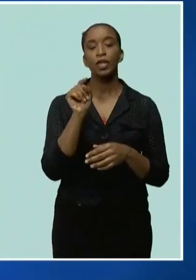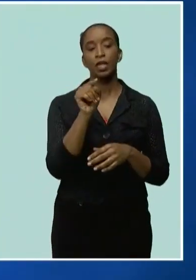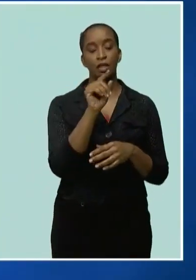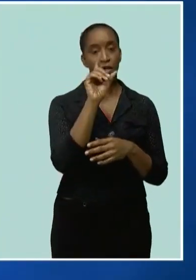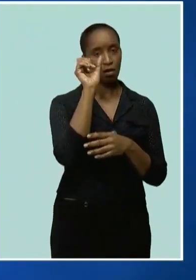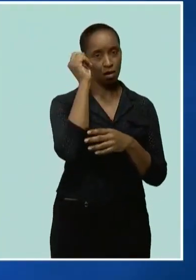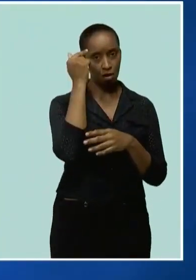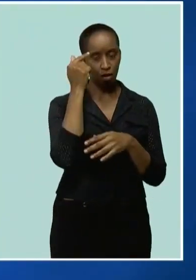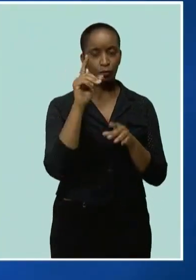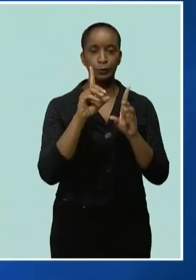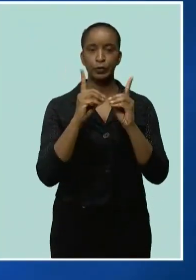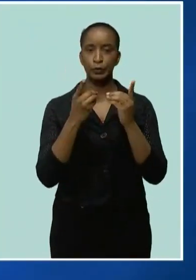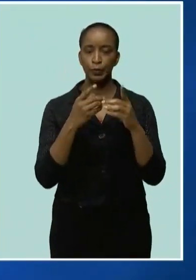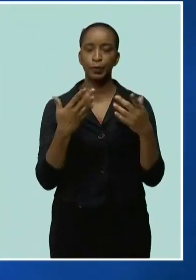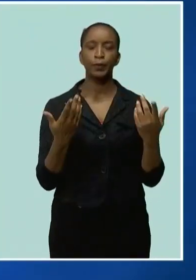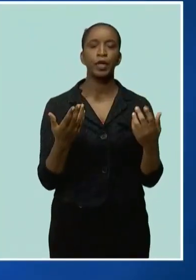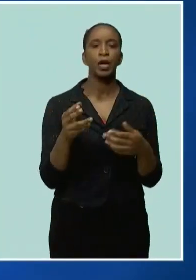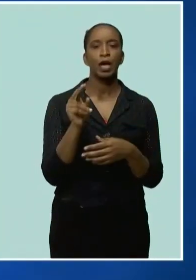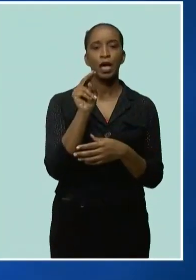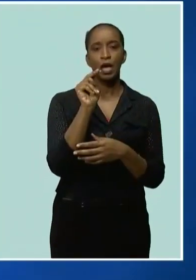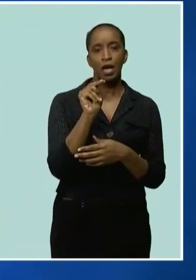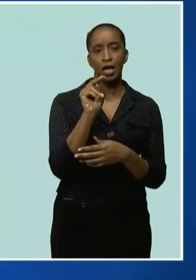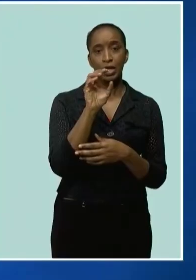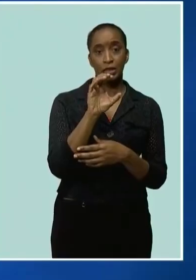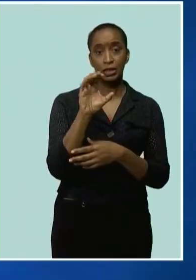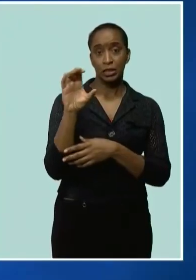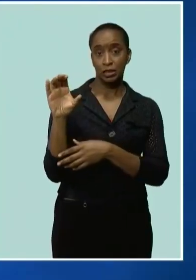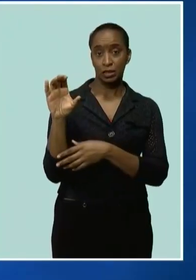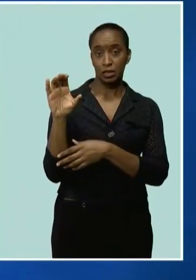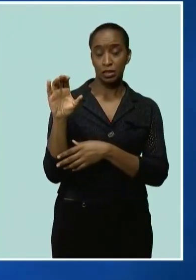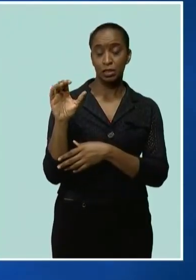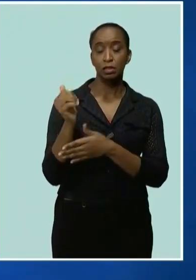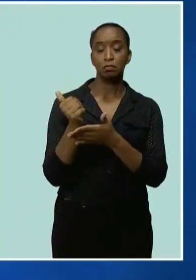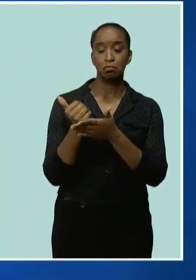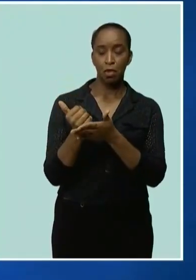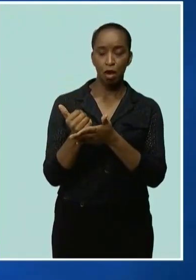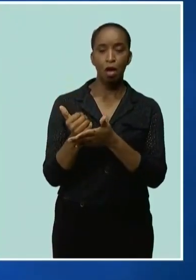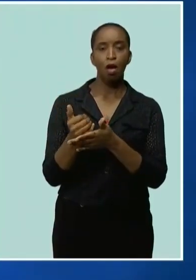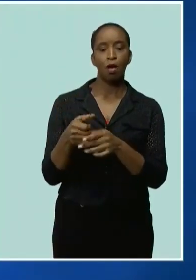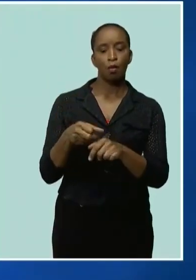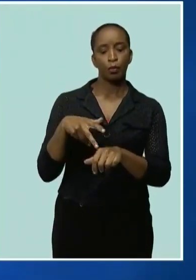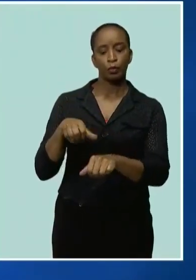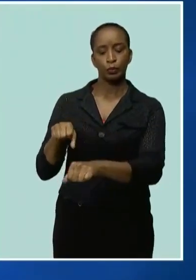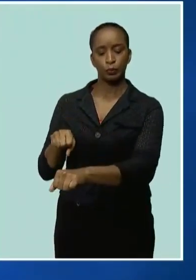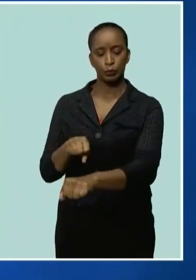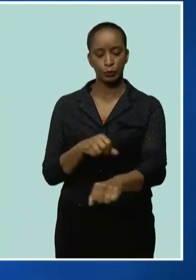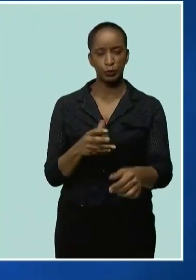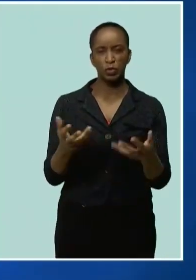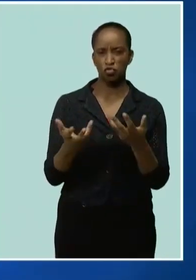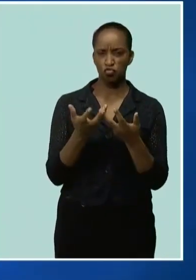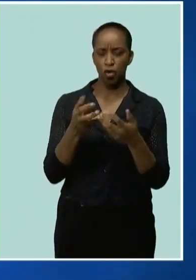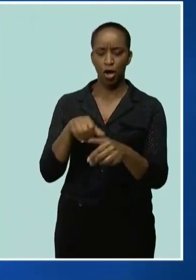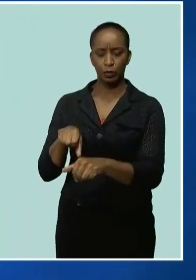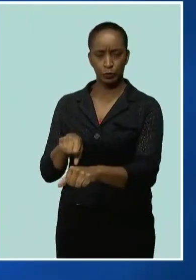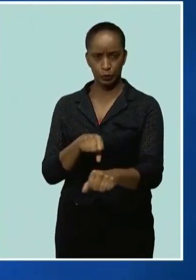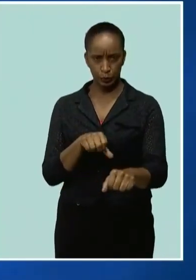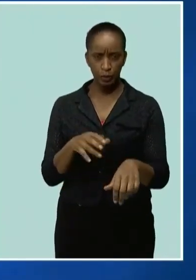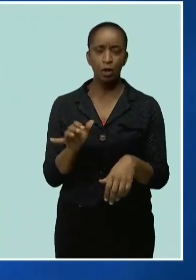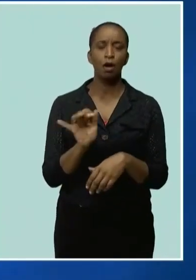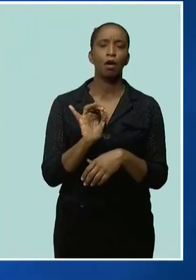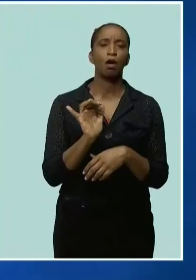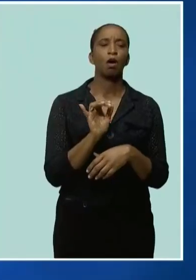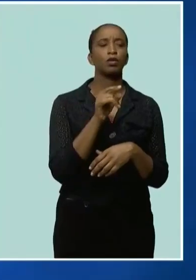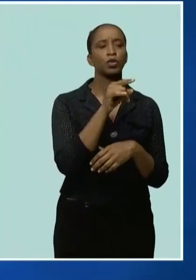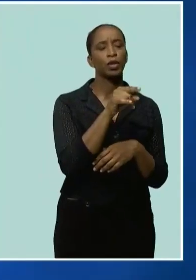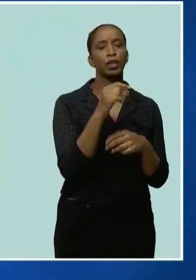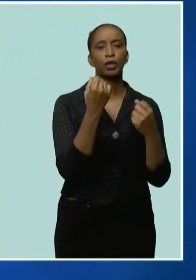had the National Conservation coming in to help cut the grass around the school. The Sports Council also came and they cut around the iron playing